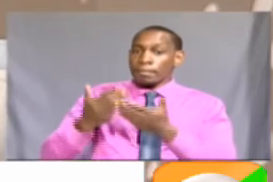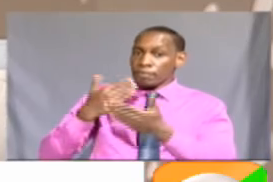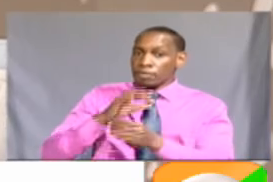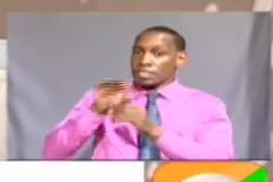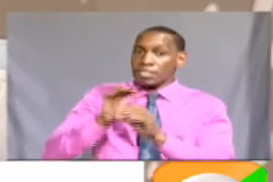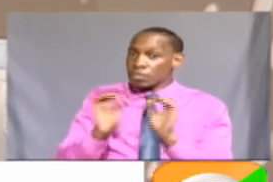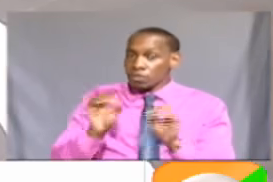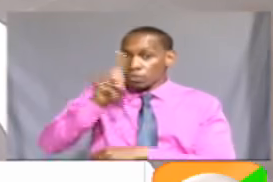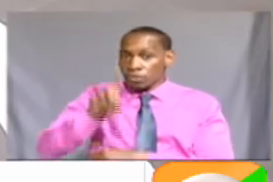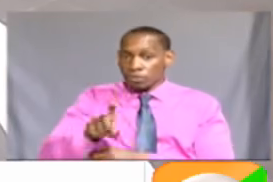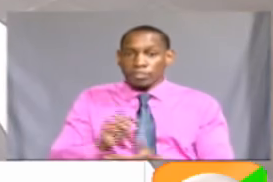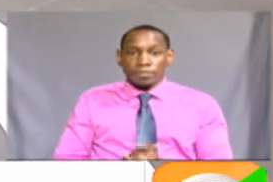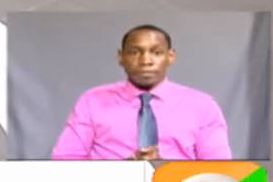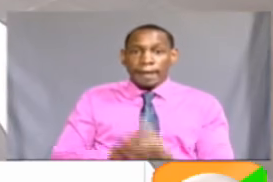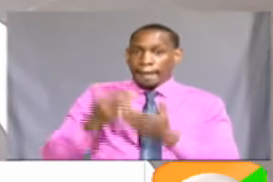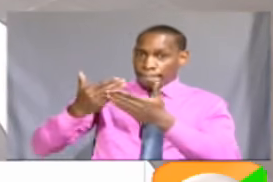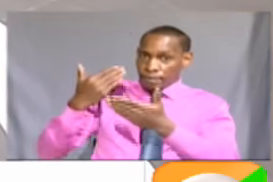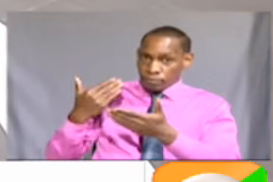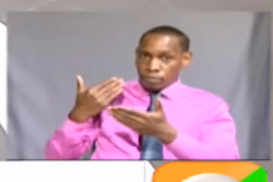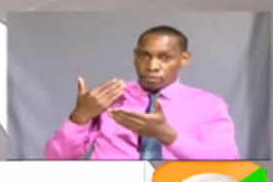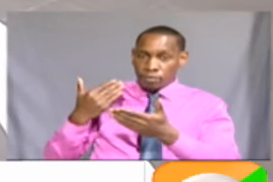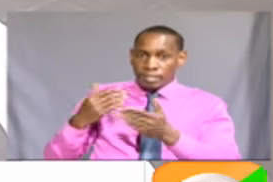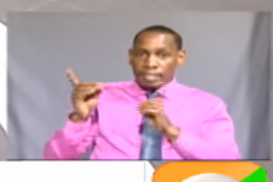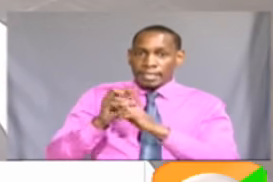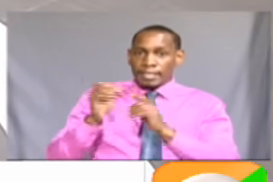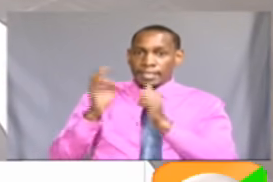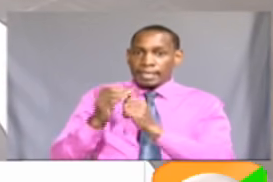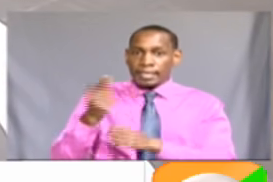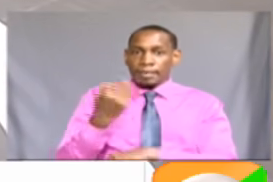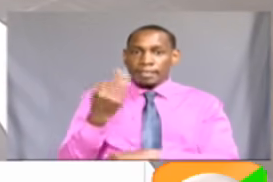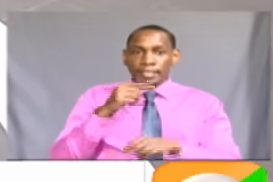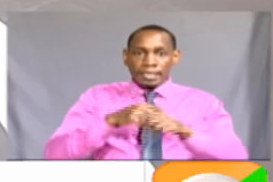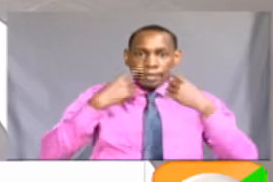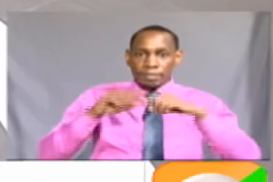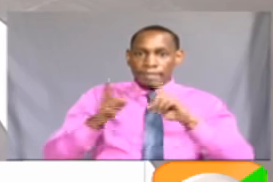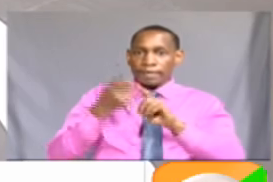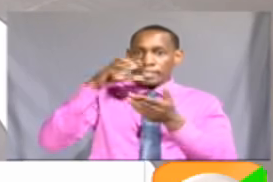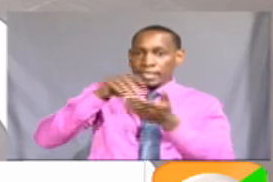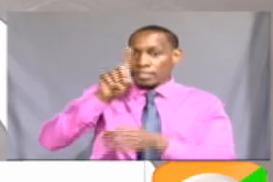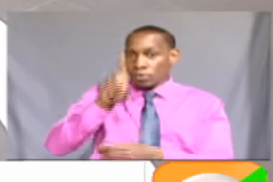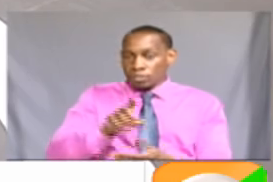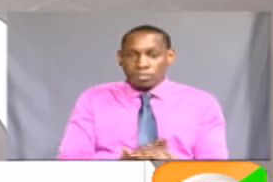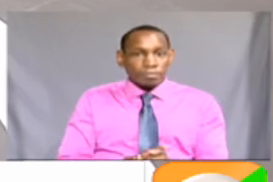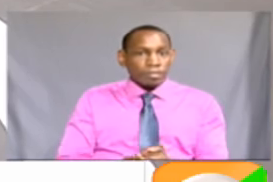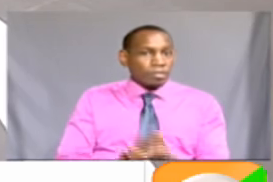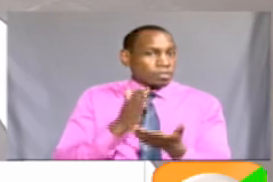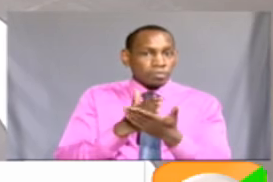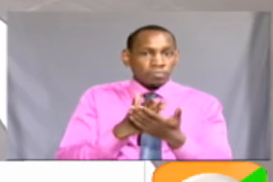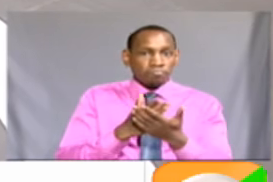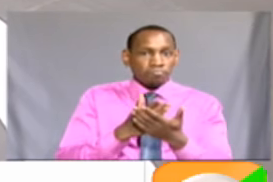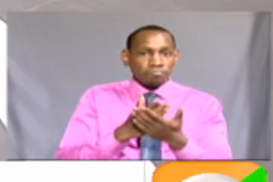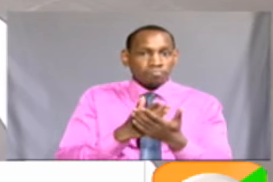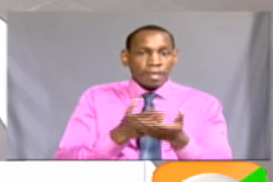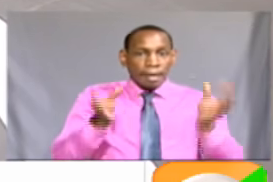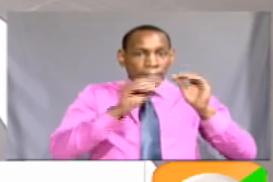tea? Haven't they been taking tea before the 13th of March when they announced our first case? So it's just, you know, some of these things that